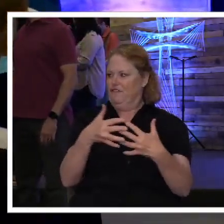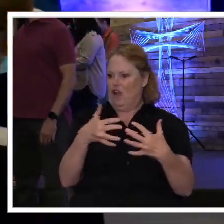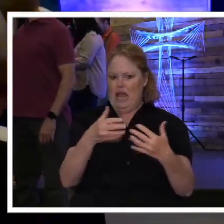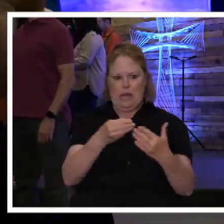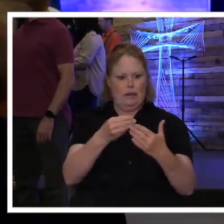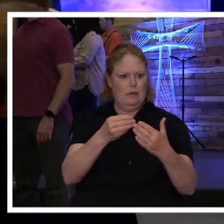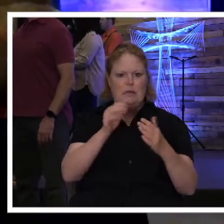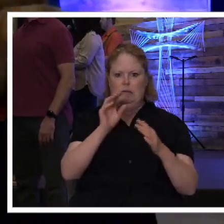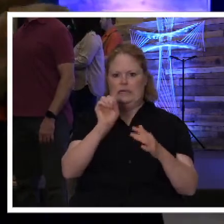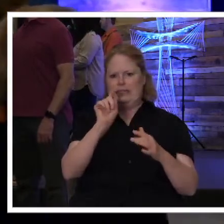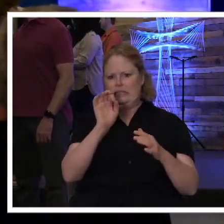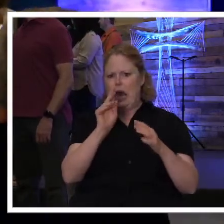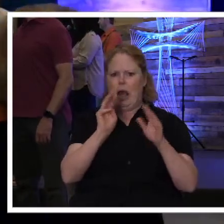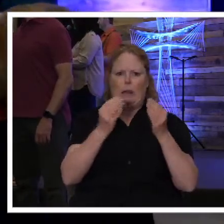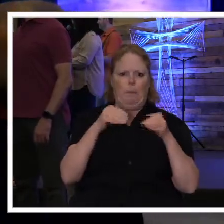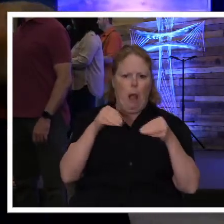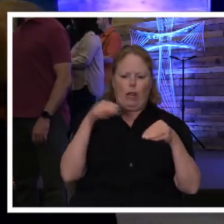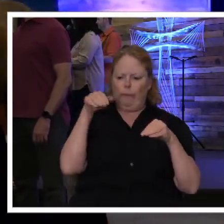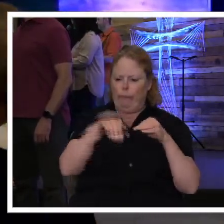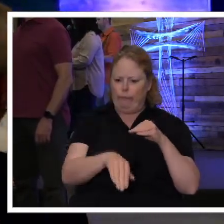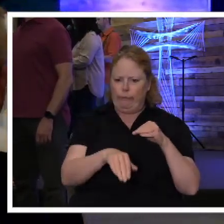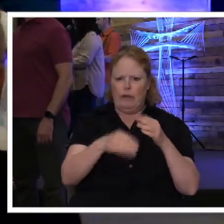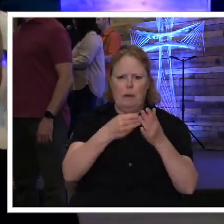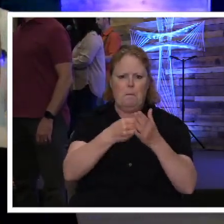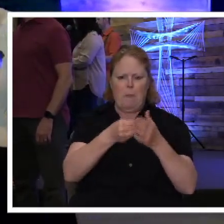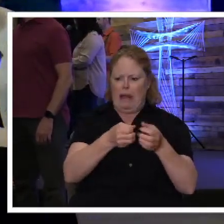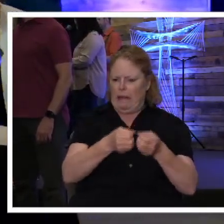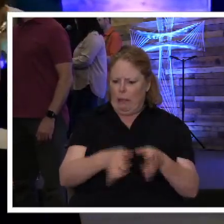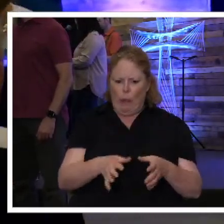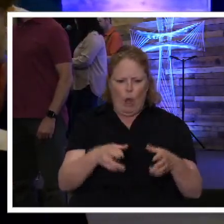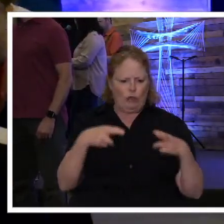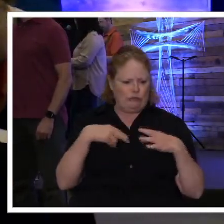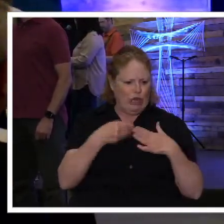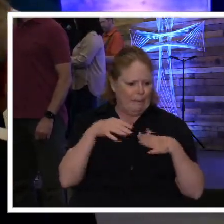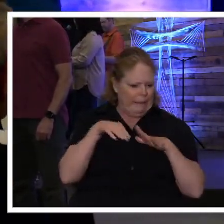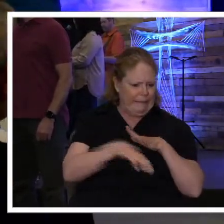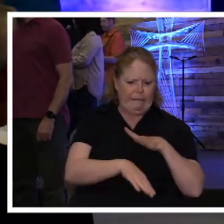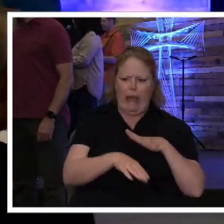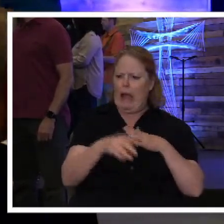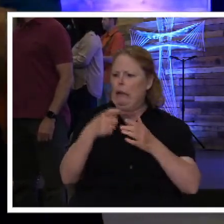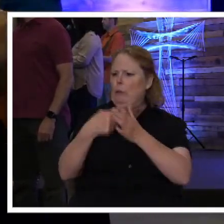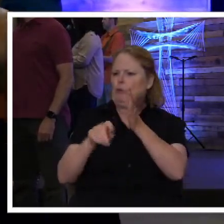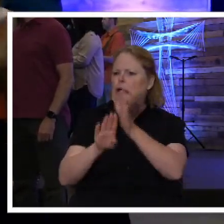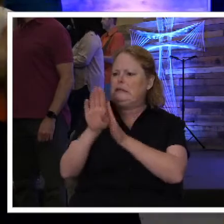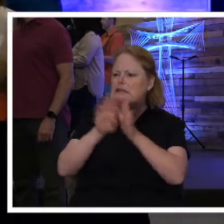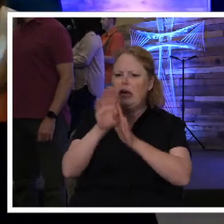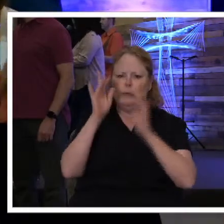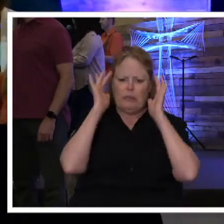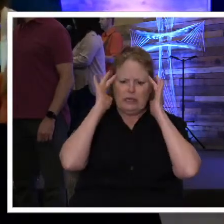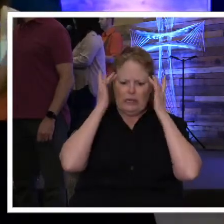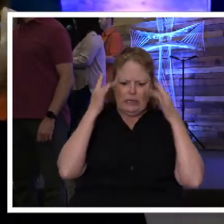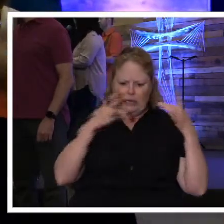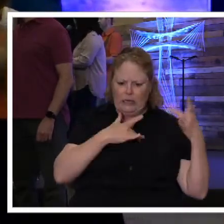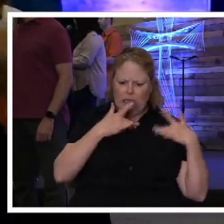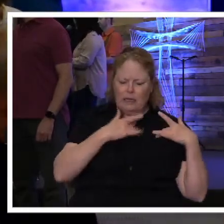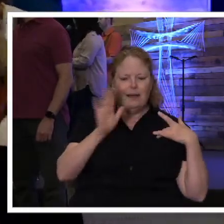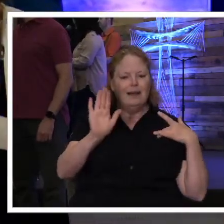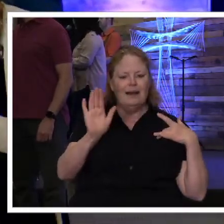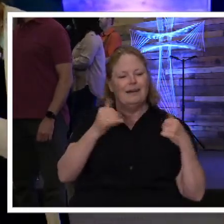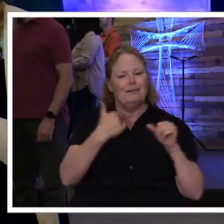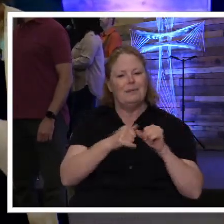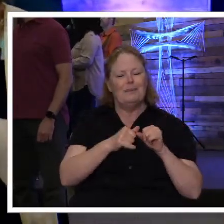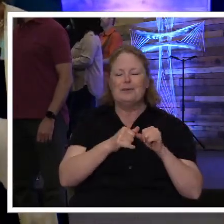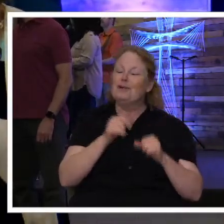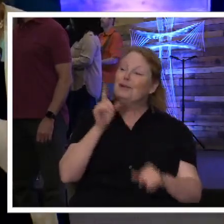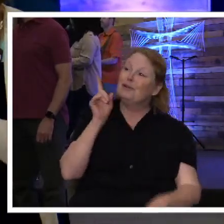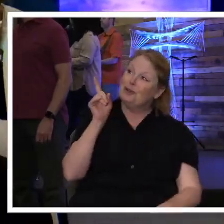that's happening in the economy and how much money we lose in retirement and all of these things and the prices, that, Lord, that we would remember